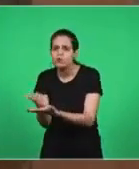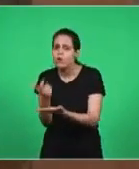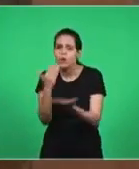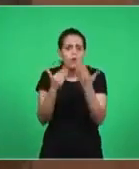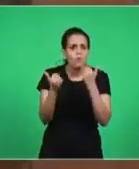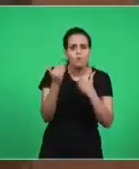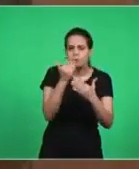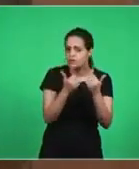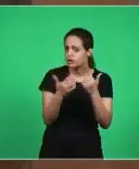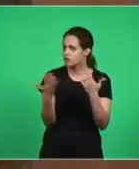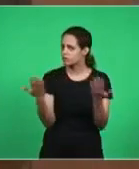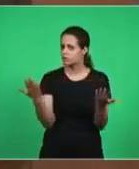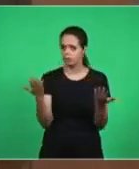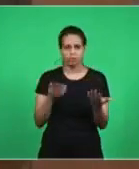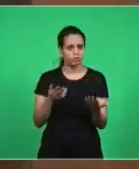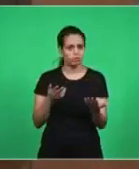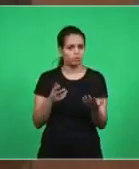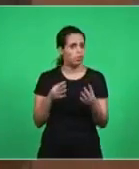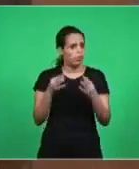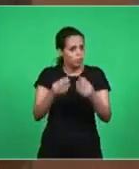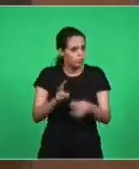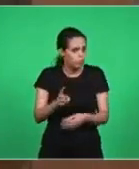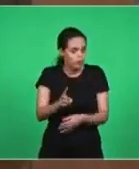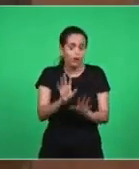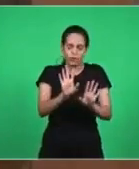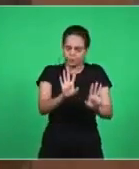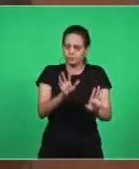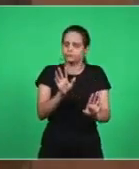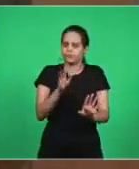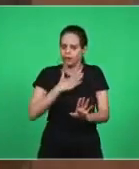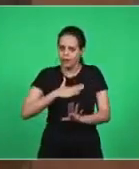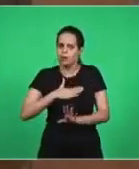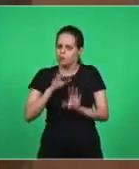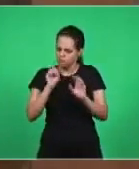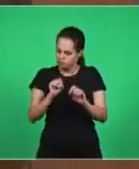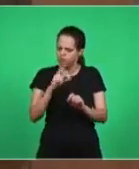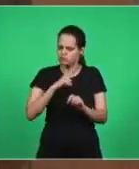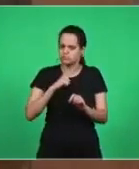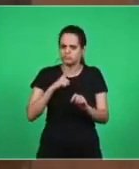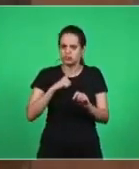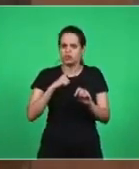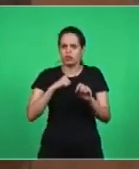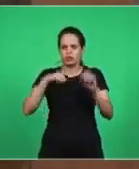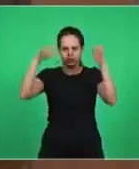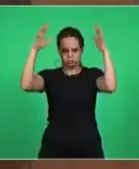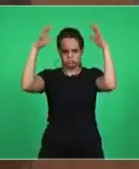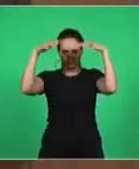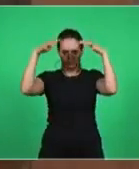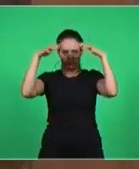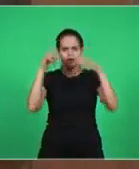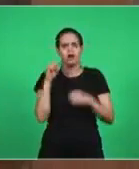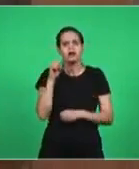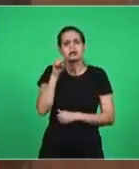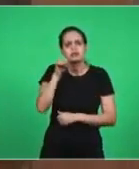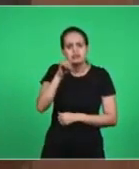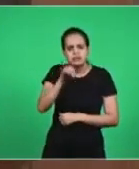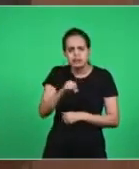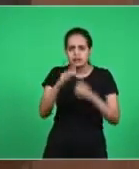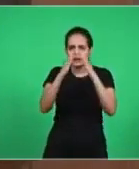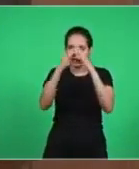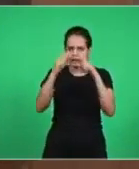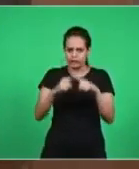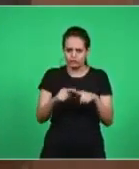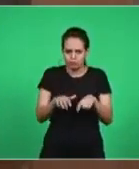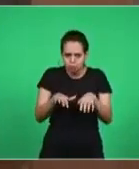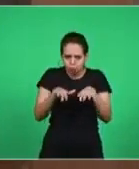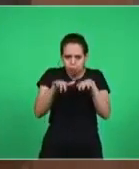food. These events may take place, of course, with the church that is underwater, they go to another